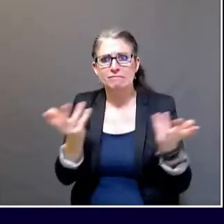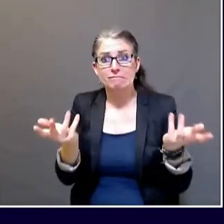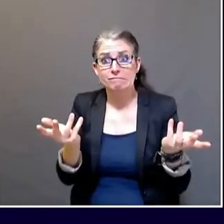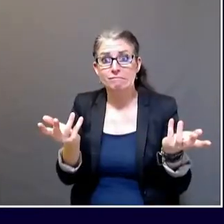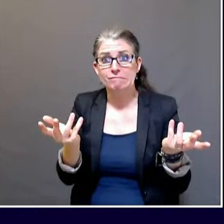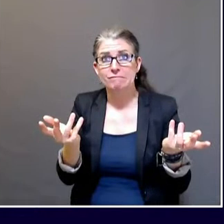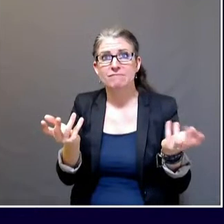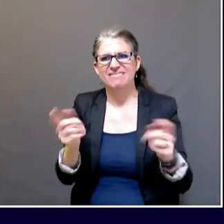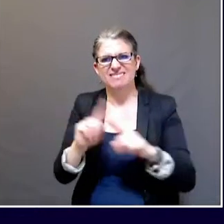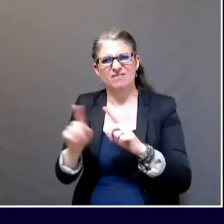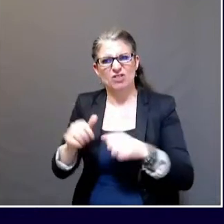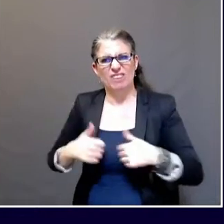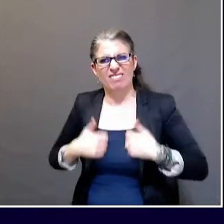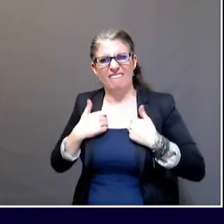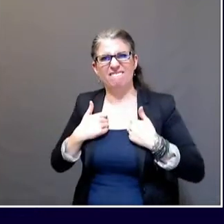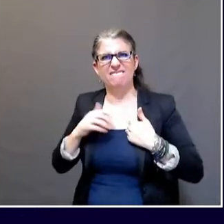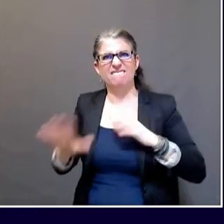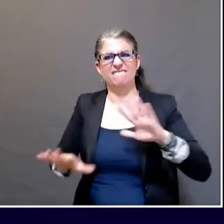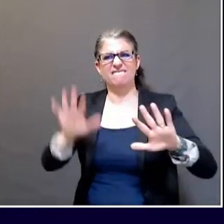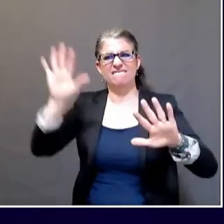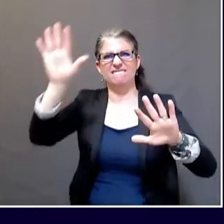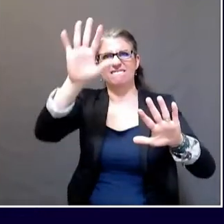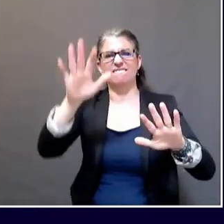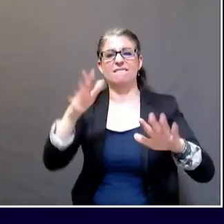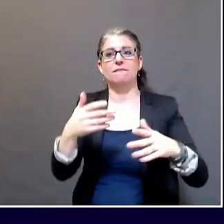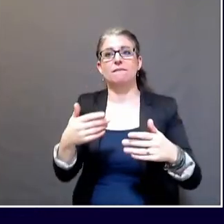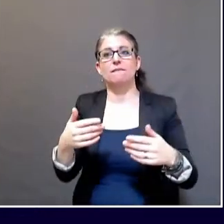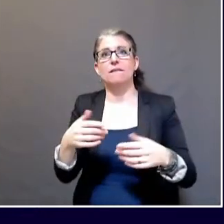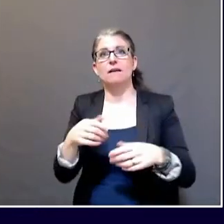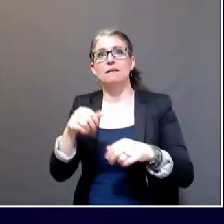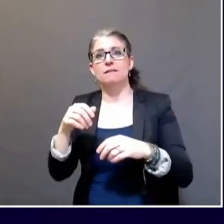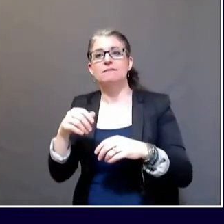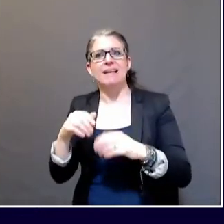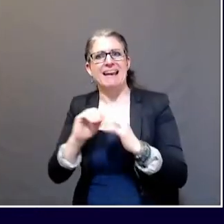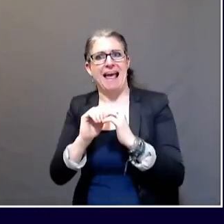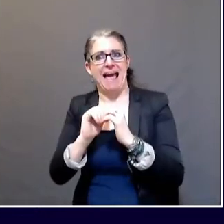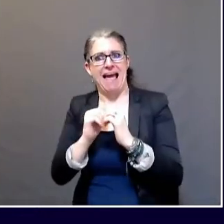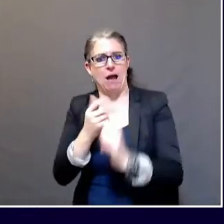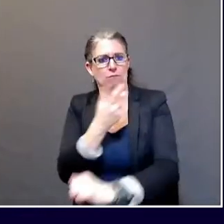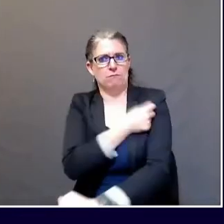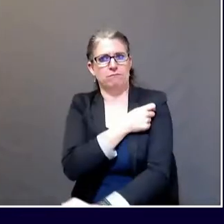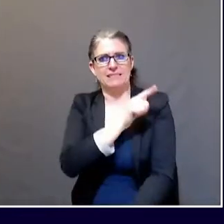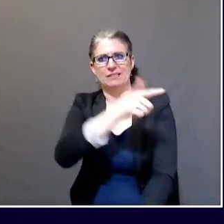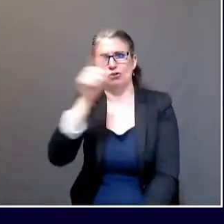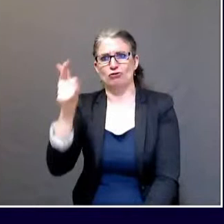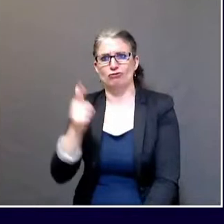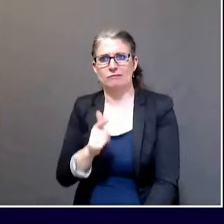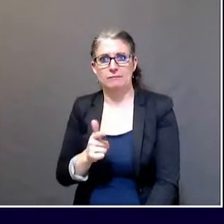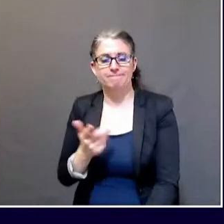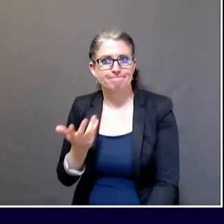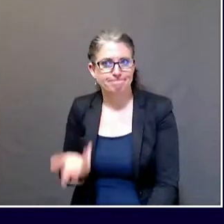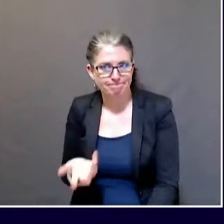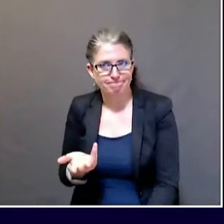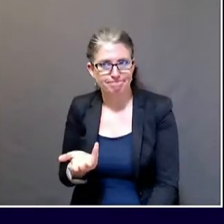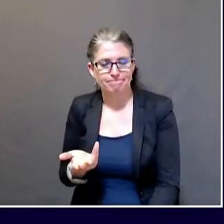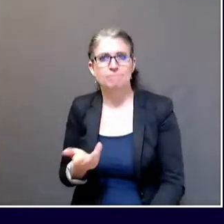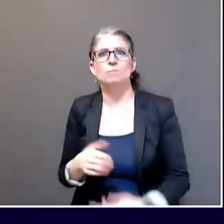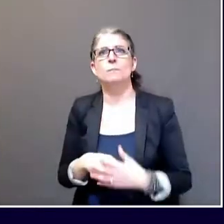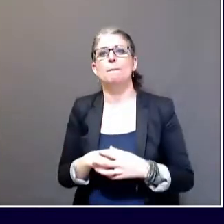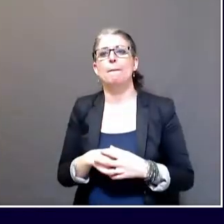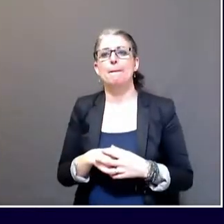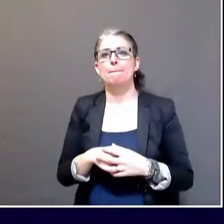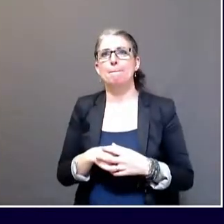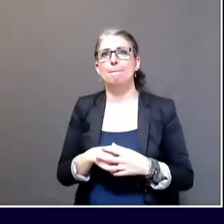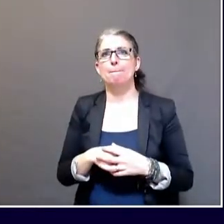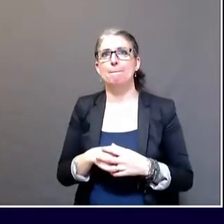of those in and of themselves are massive undertakings, but in concert with one another are on top of the strain